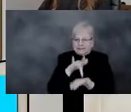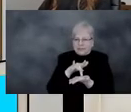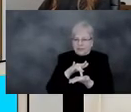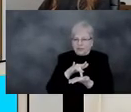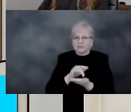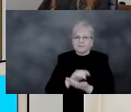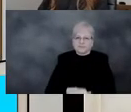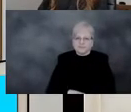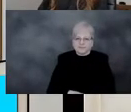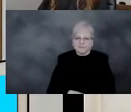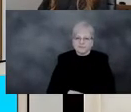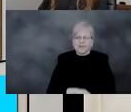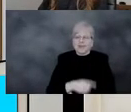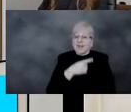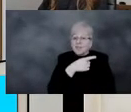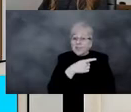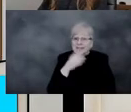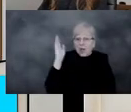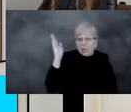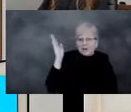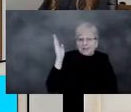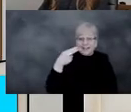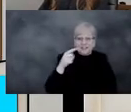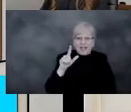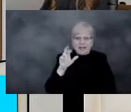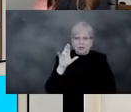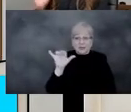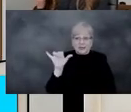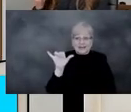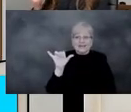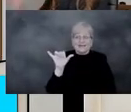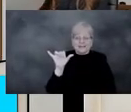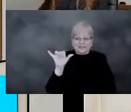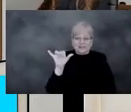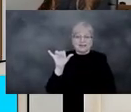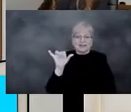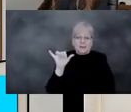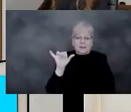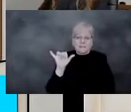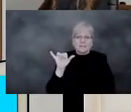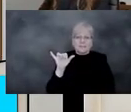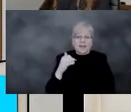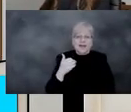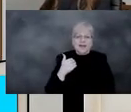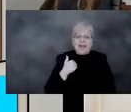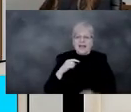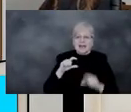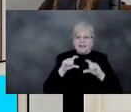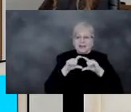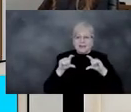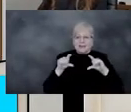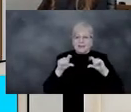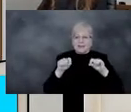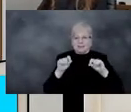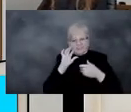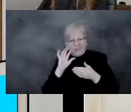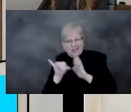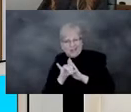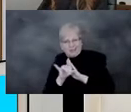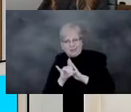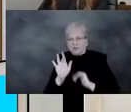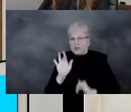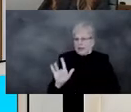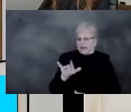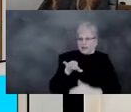The presentation gallery is going to have a tile or image that you can click on to enter